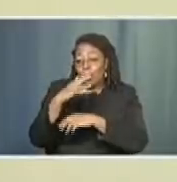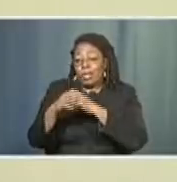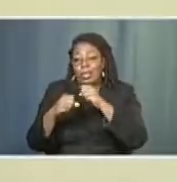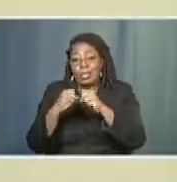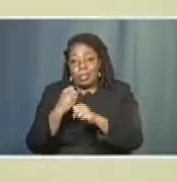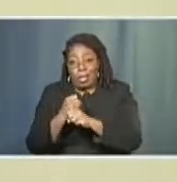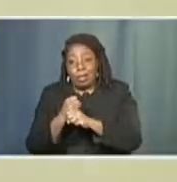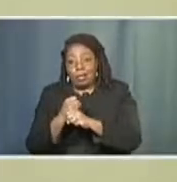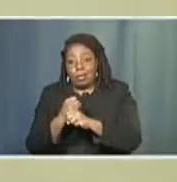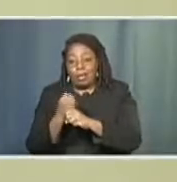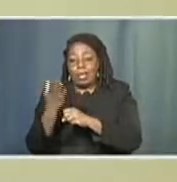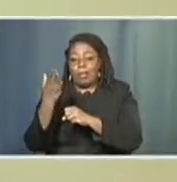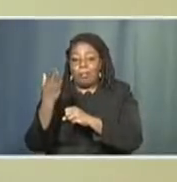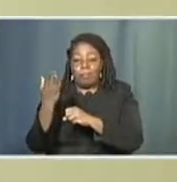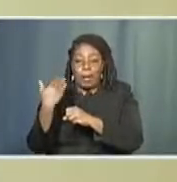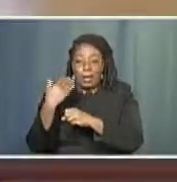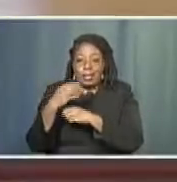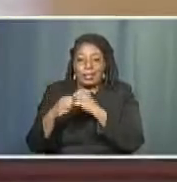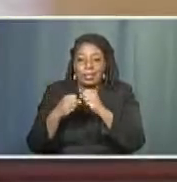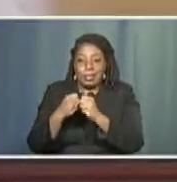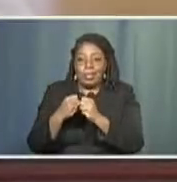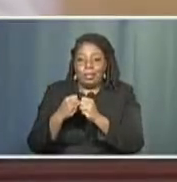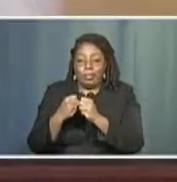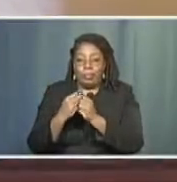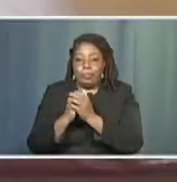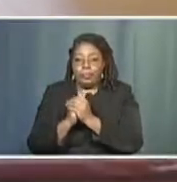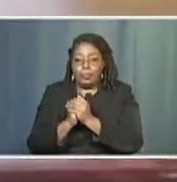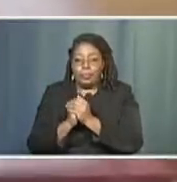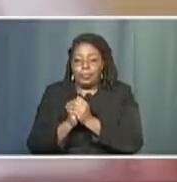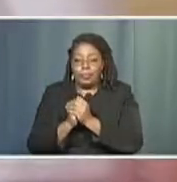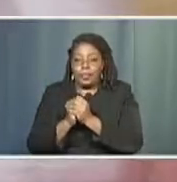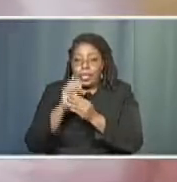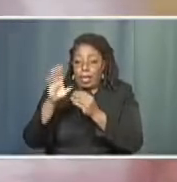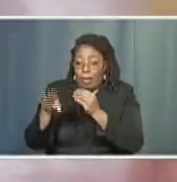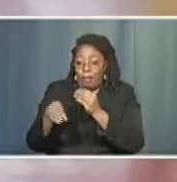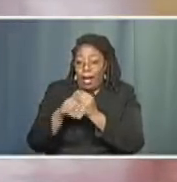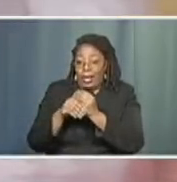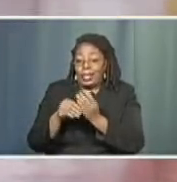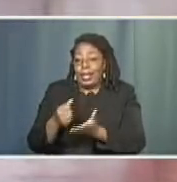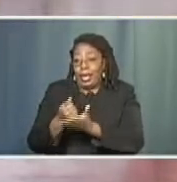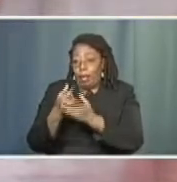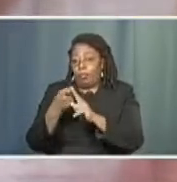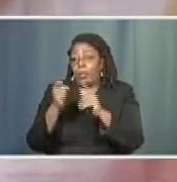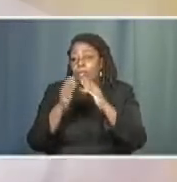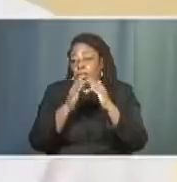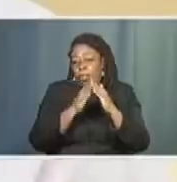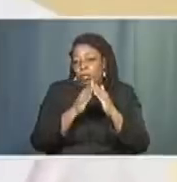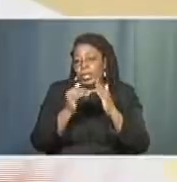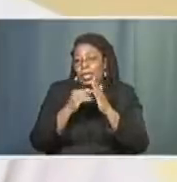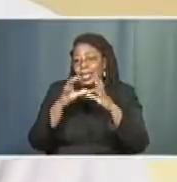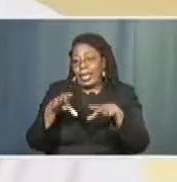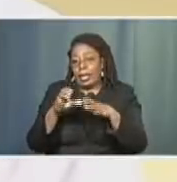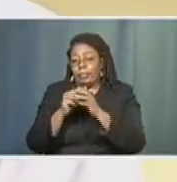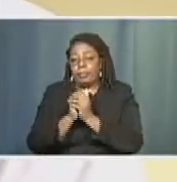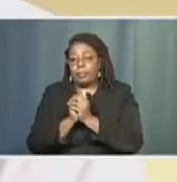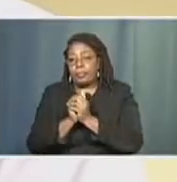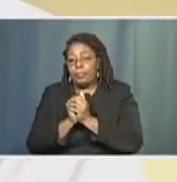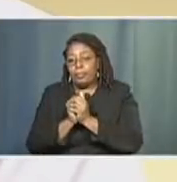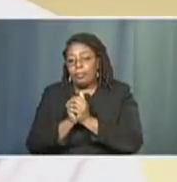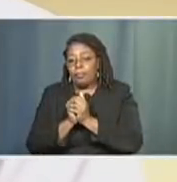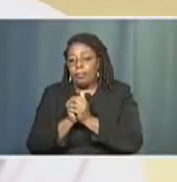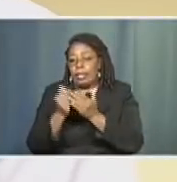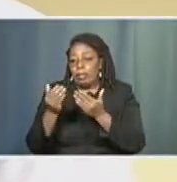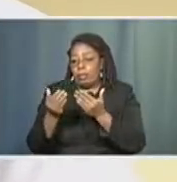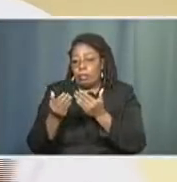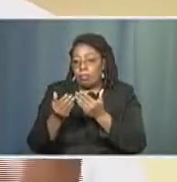Bahamas AIDS Foundation is still fighting to recover. And with added help from the community, it can. You know, even something as simple